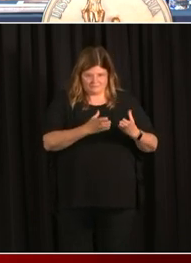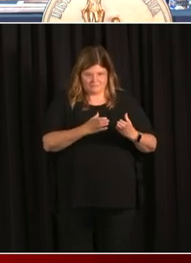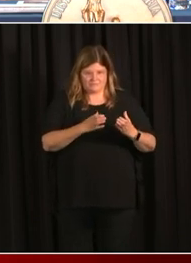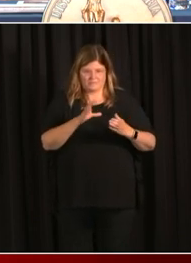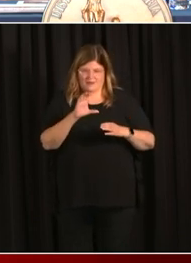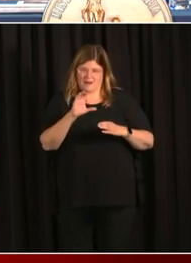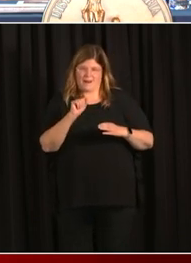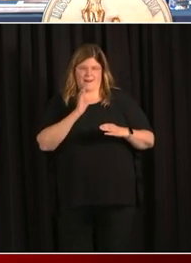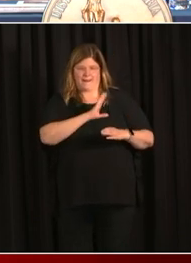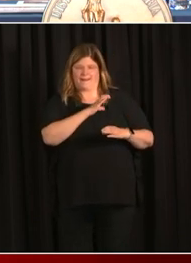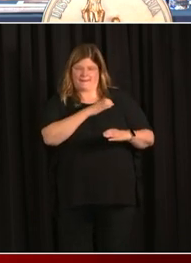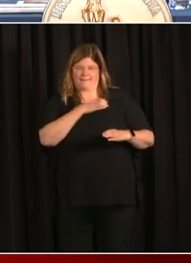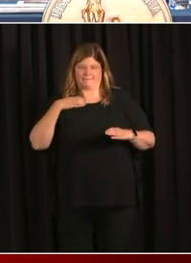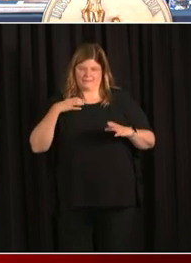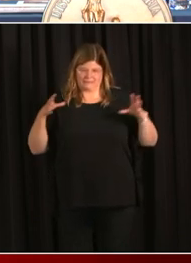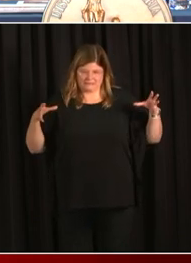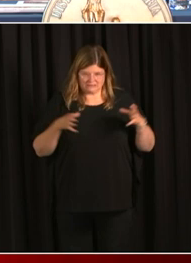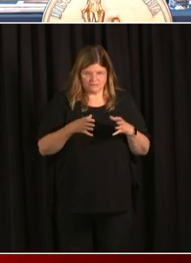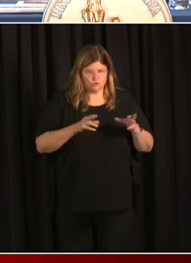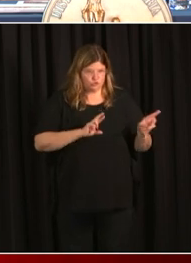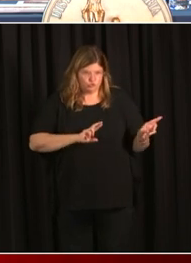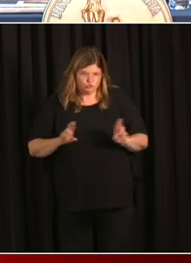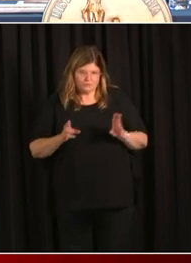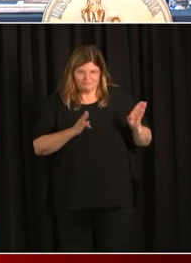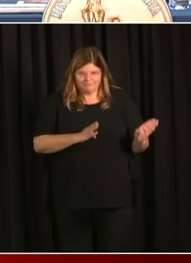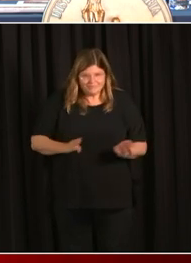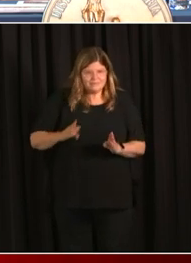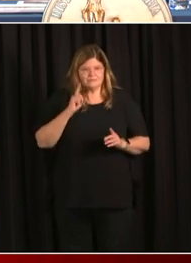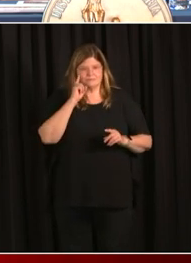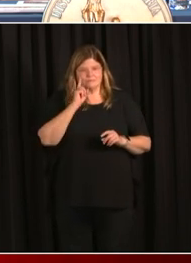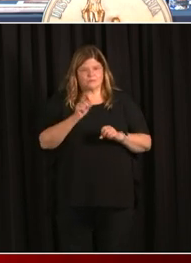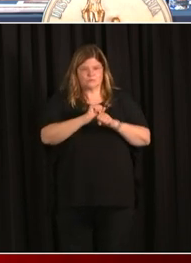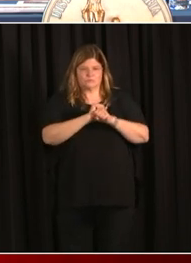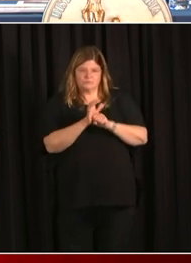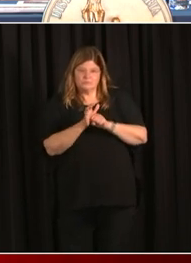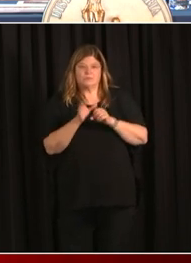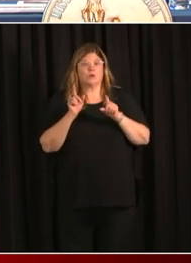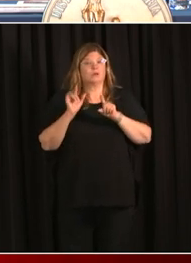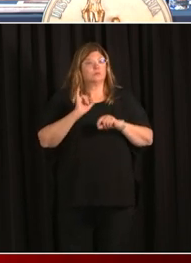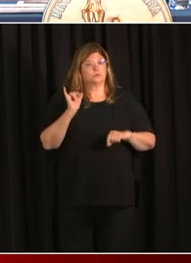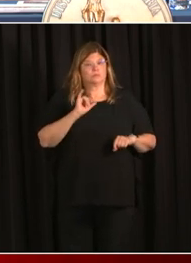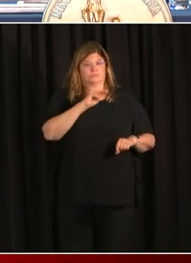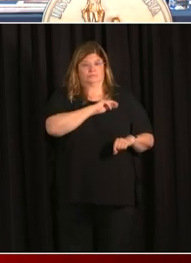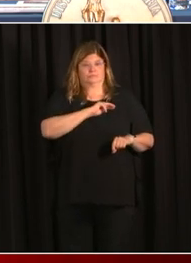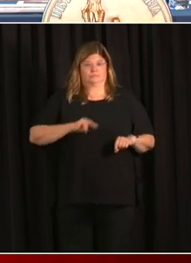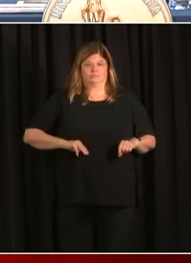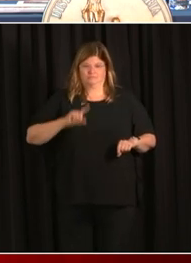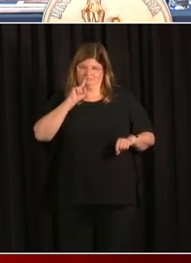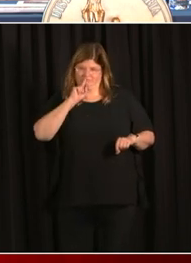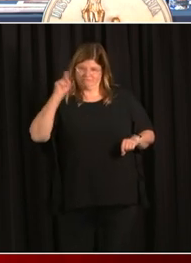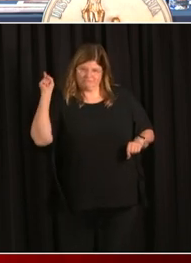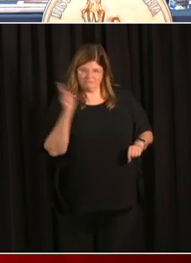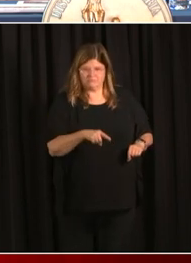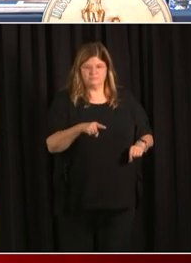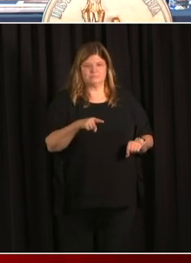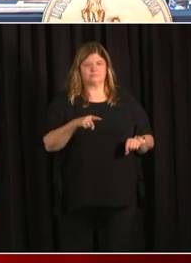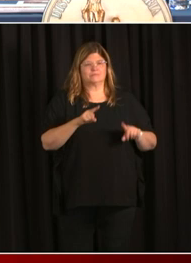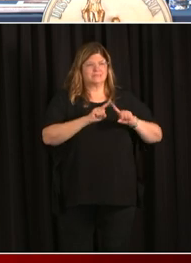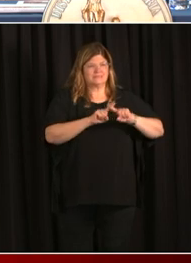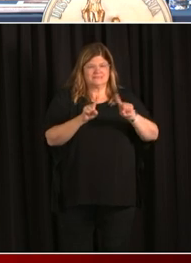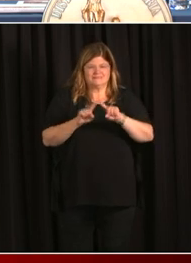our preparations for COVID and released a mayor's order to direct our